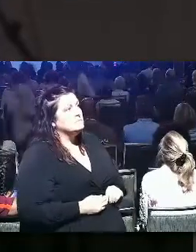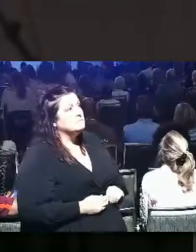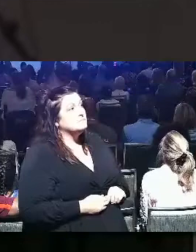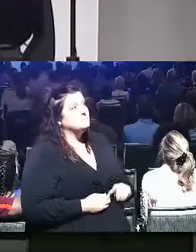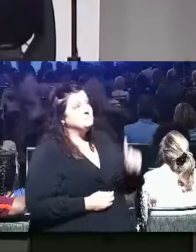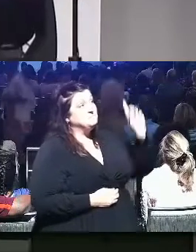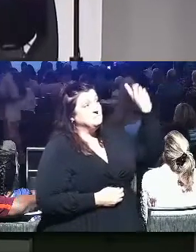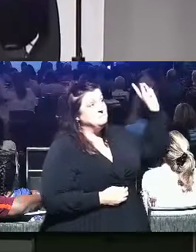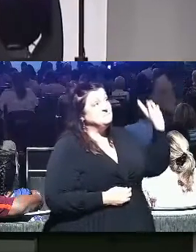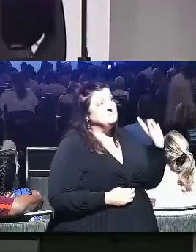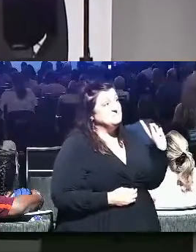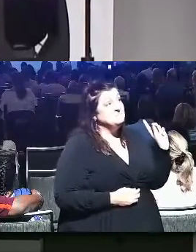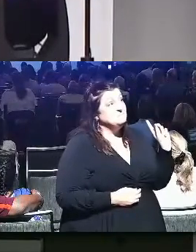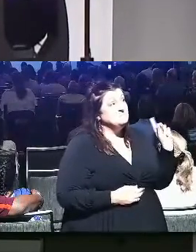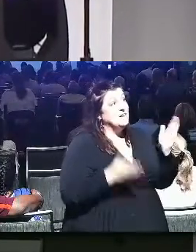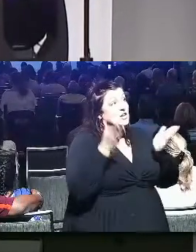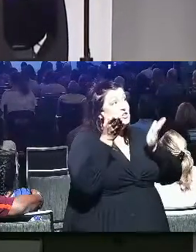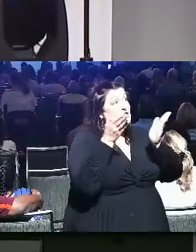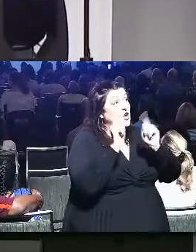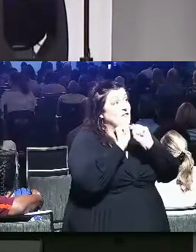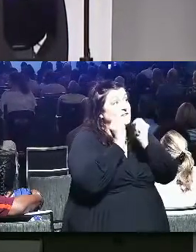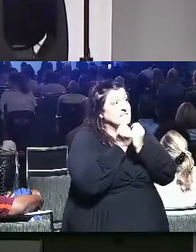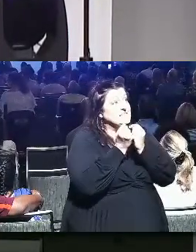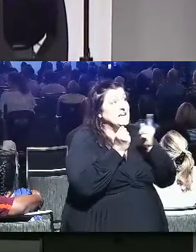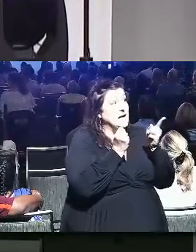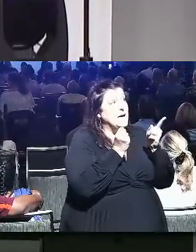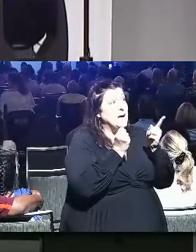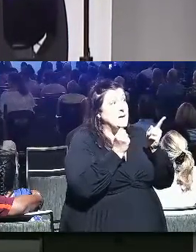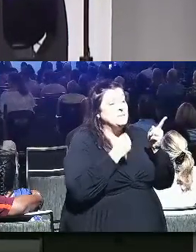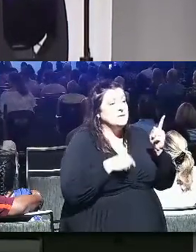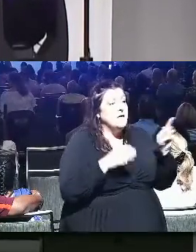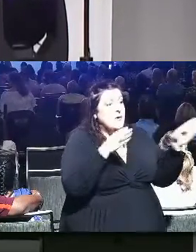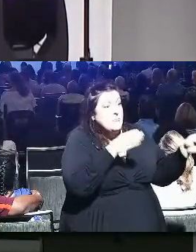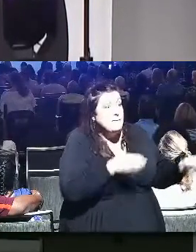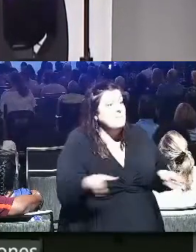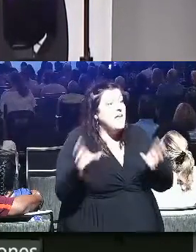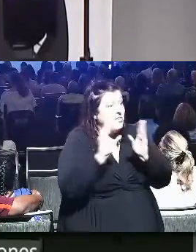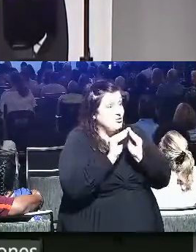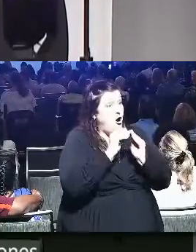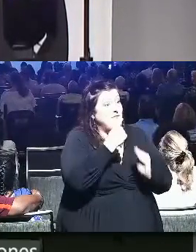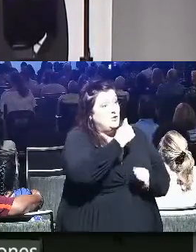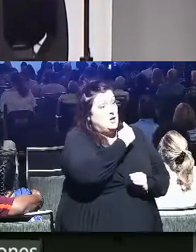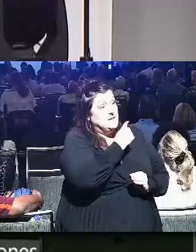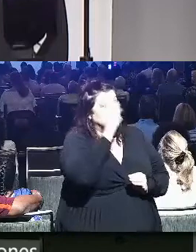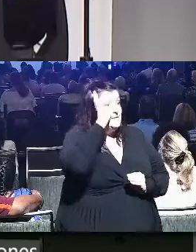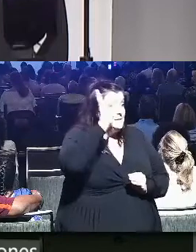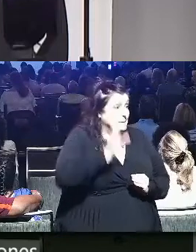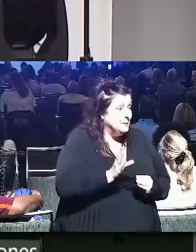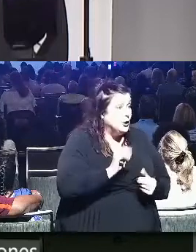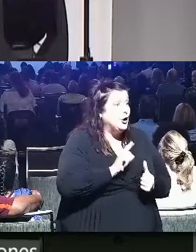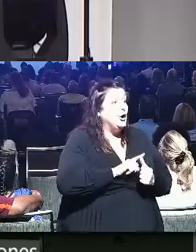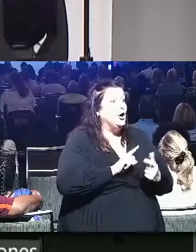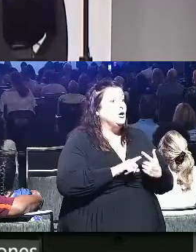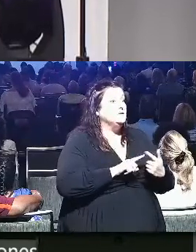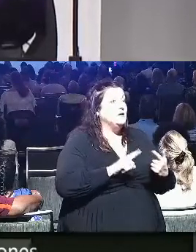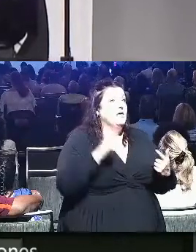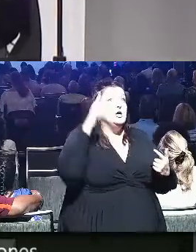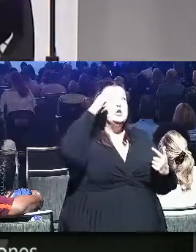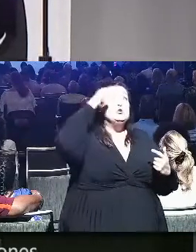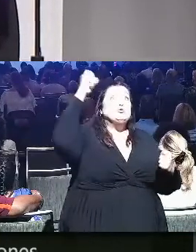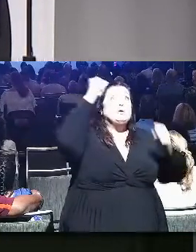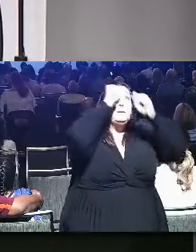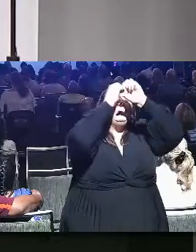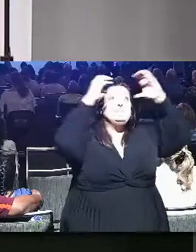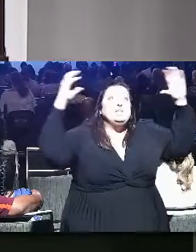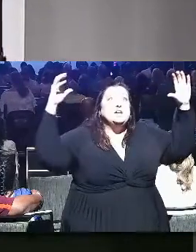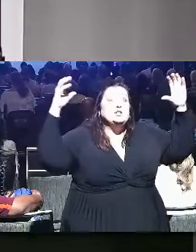I want to thank you for the service teams. They really are the ones who planned the conference and all the speakers and really dreamed and had a vision for